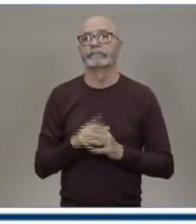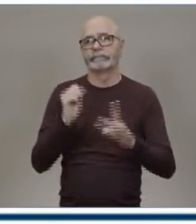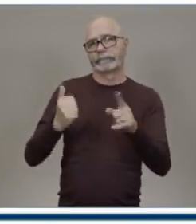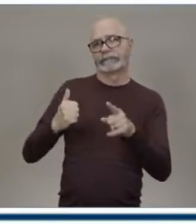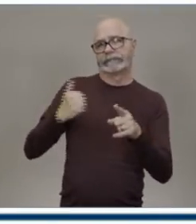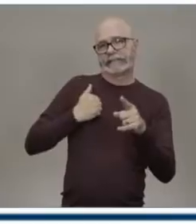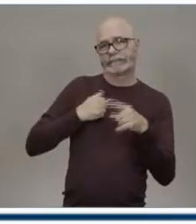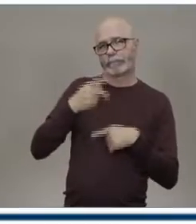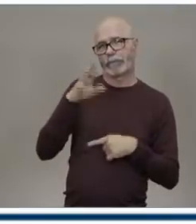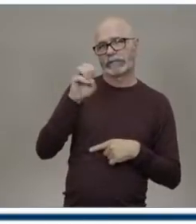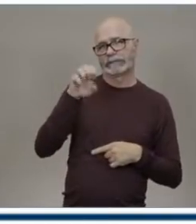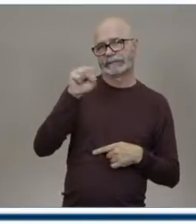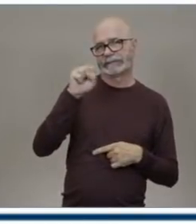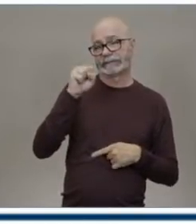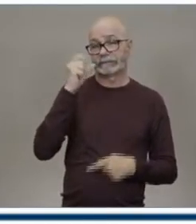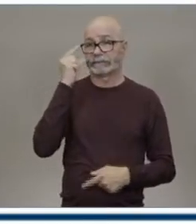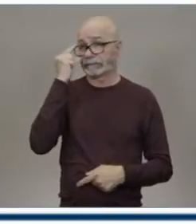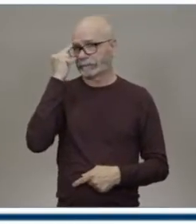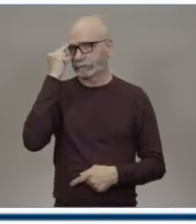Good afternoon.